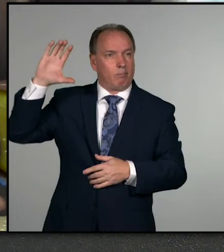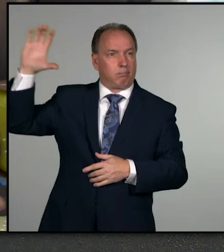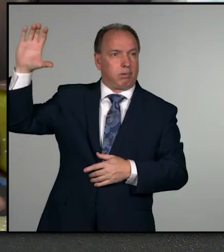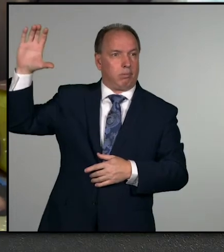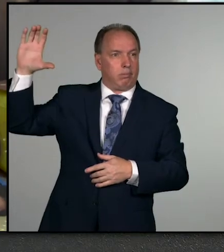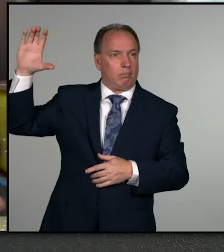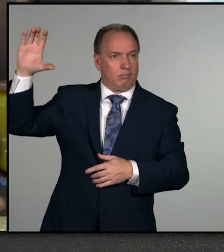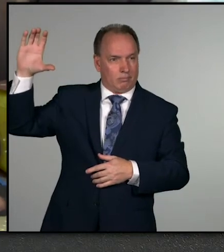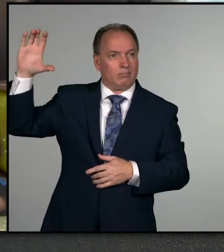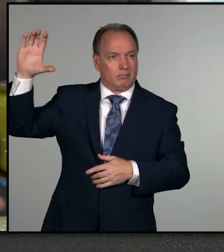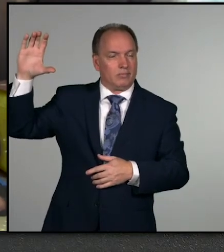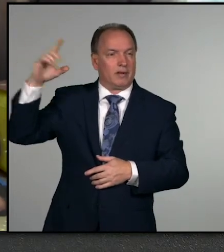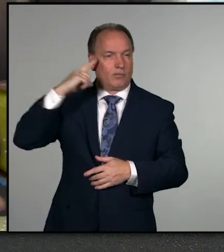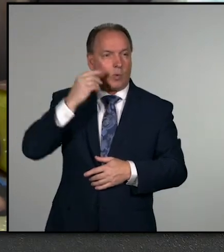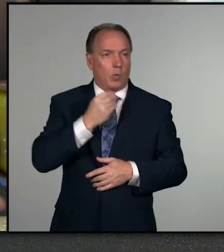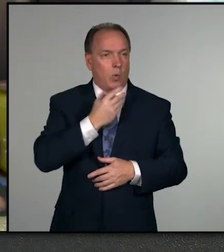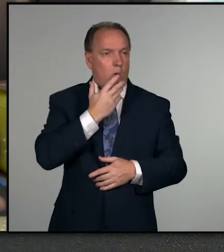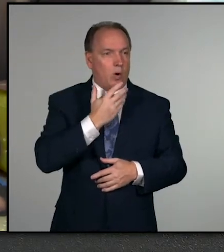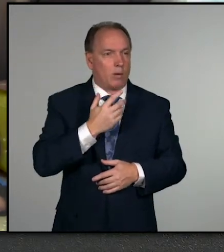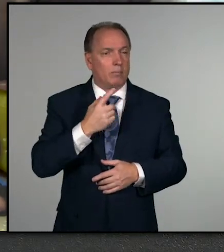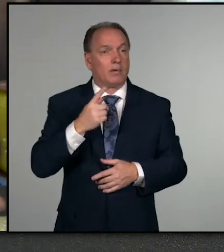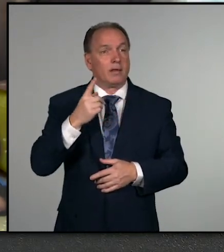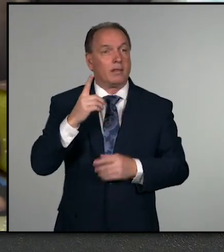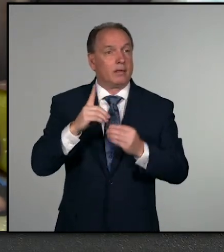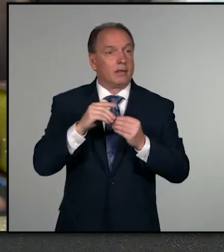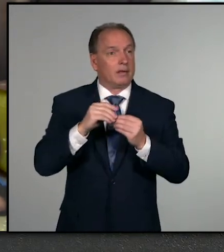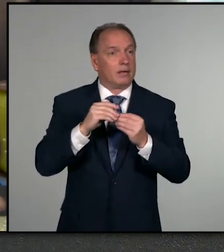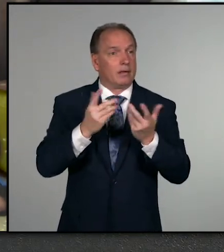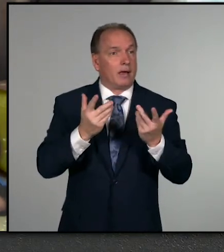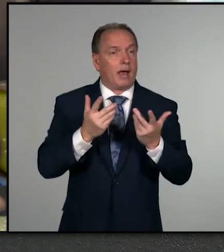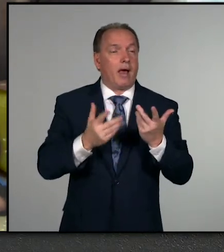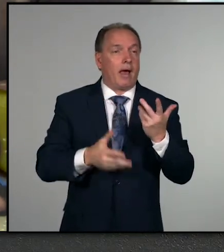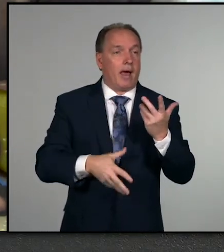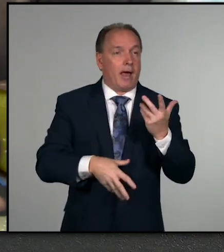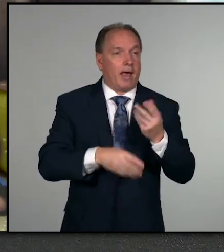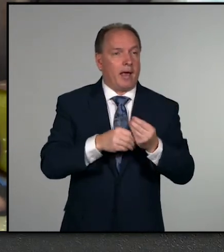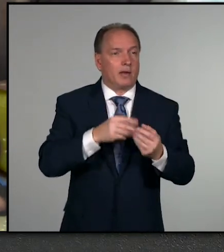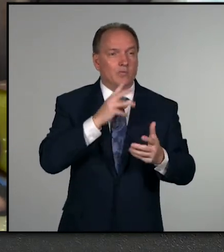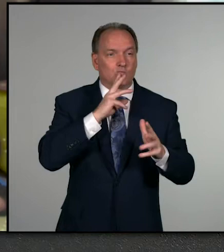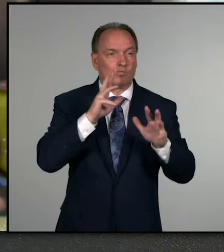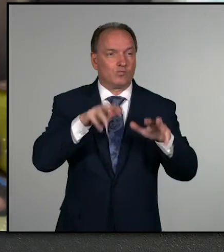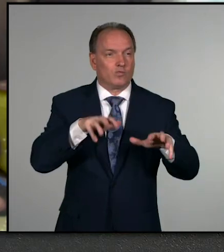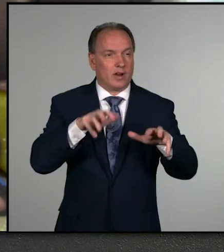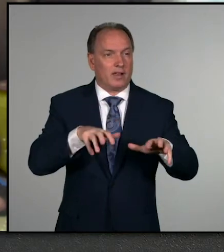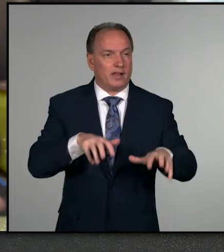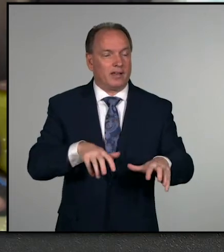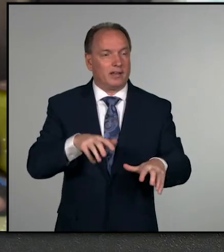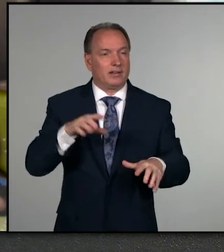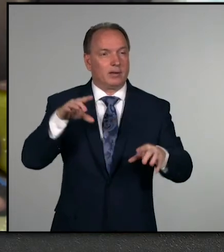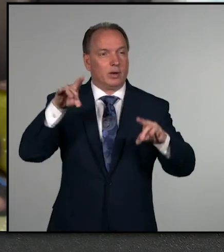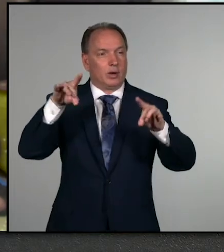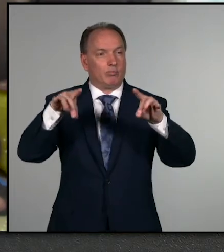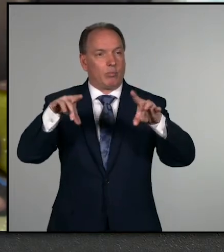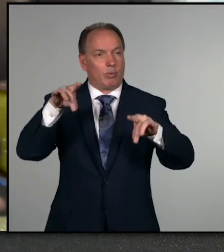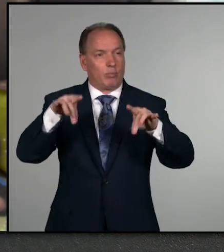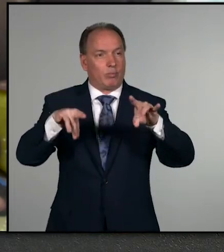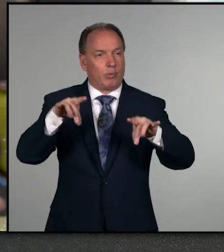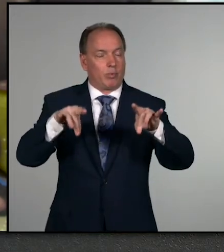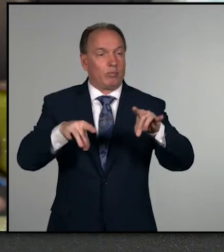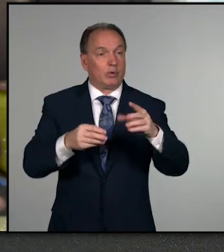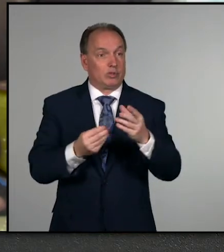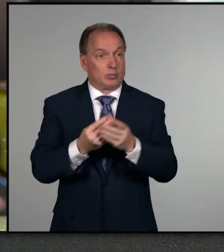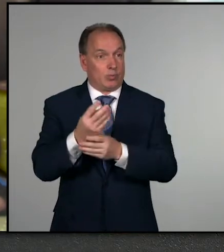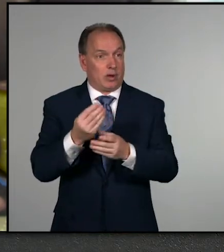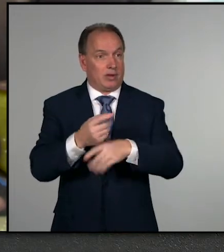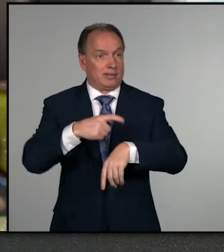to keep them warm. And I'm going to add some raindrops. In the spring, it